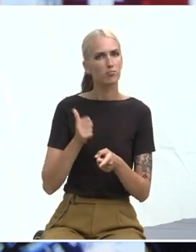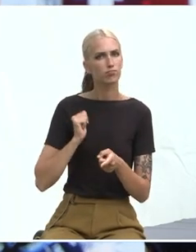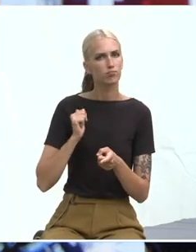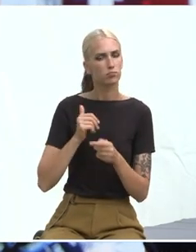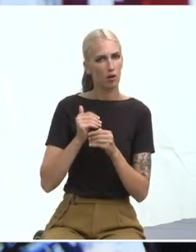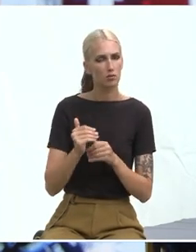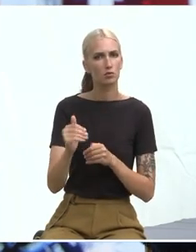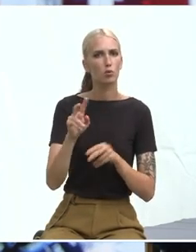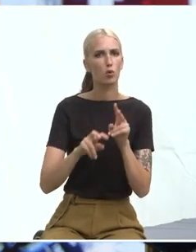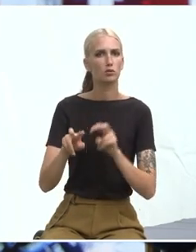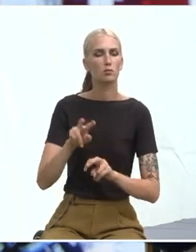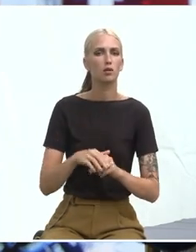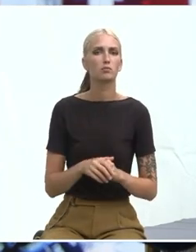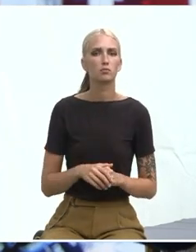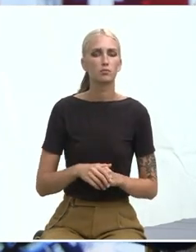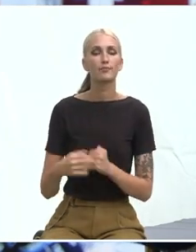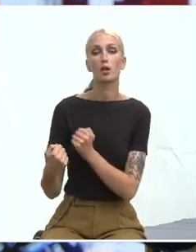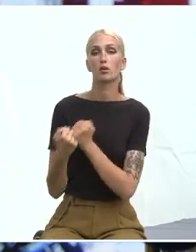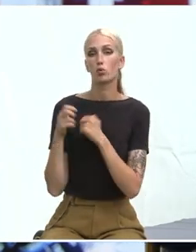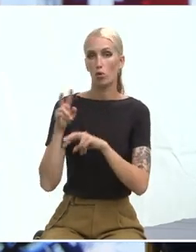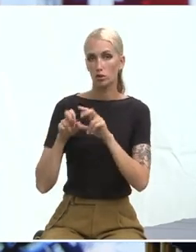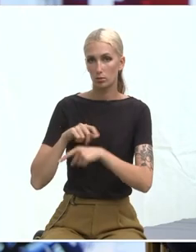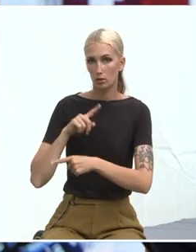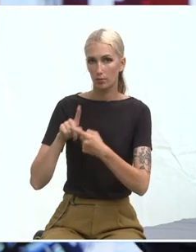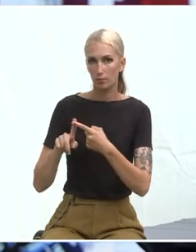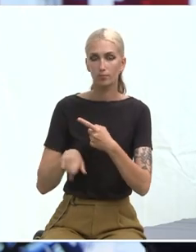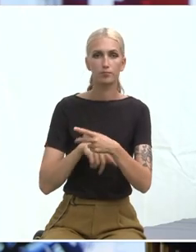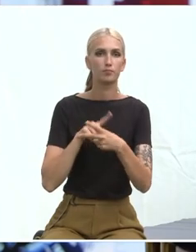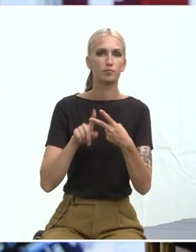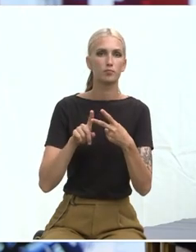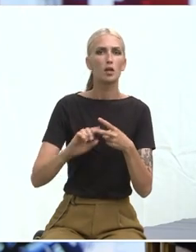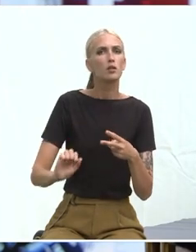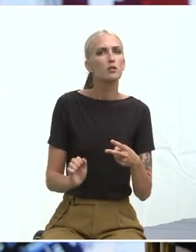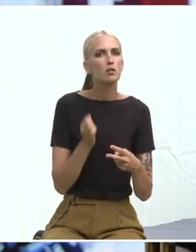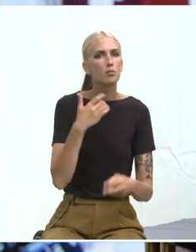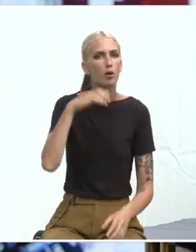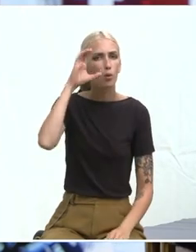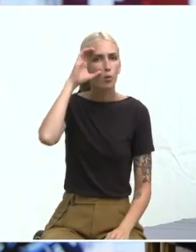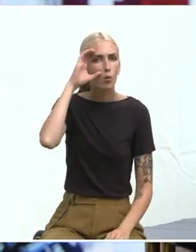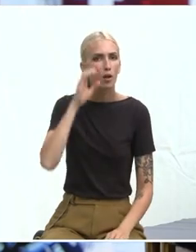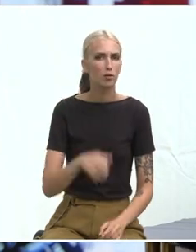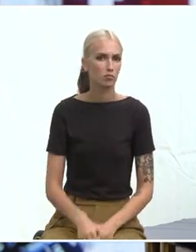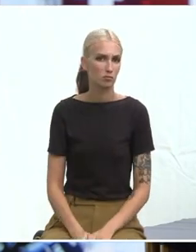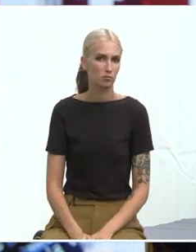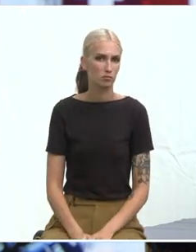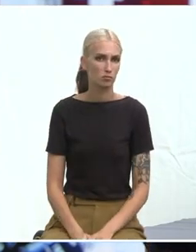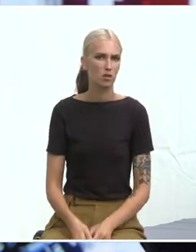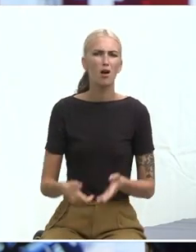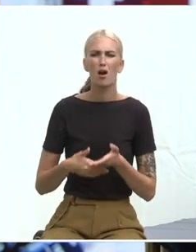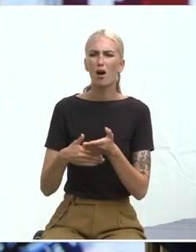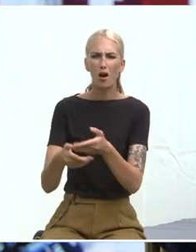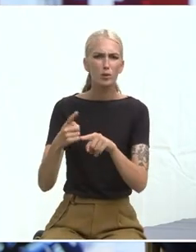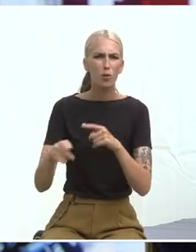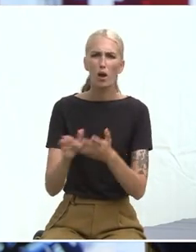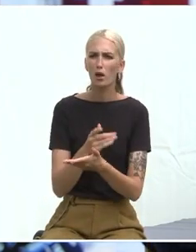try to seek support, and also listen to a friend, and don't help them, don't come with